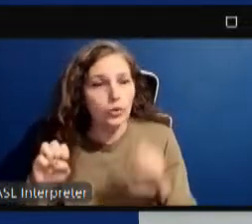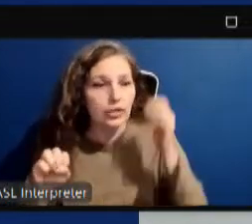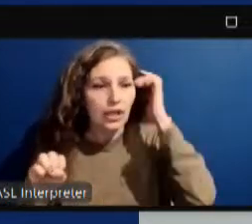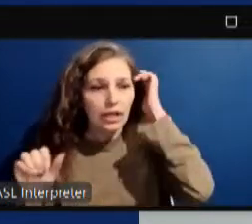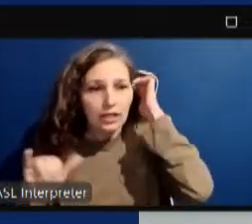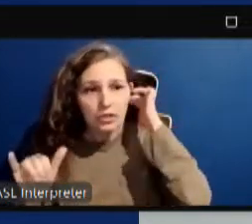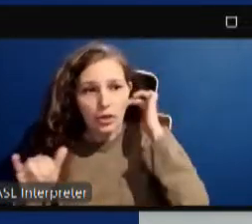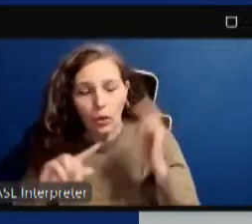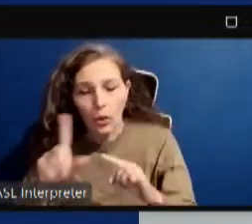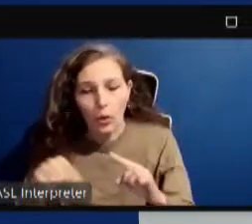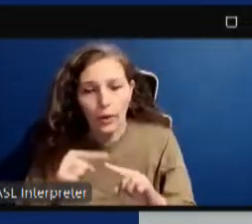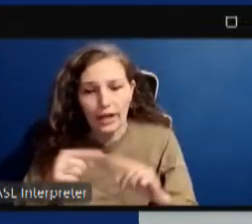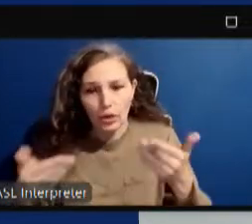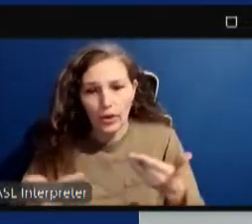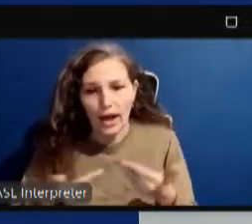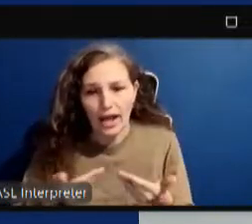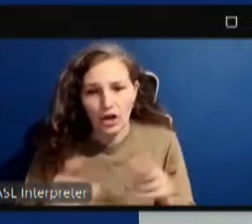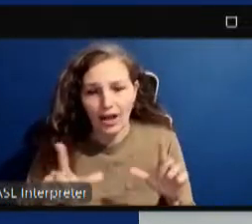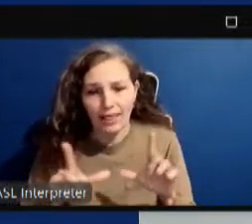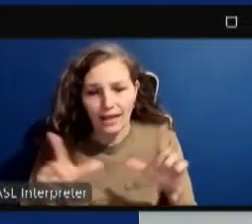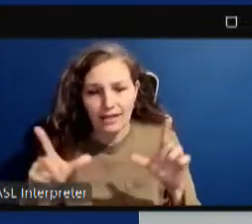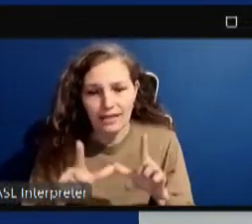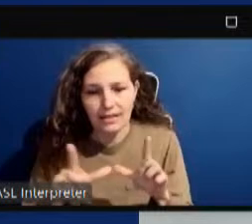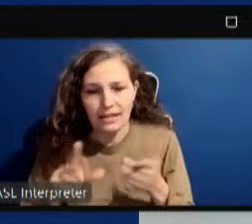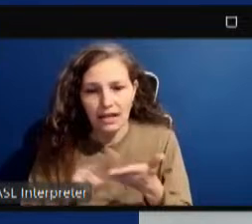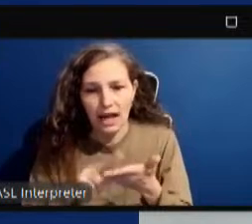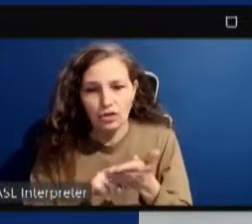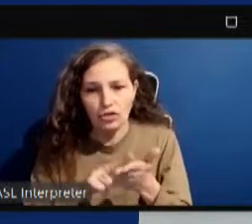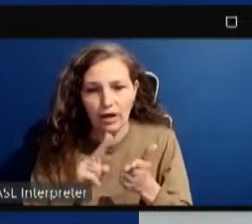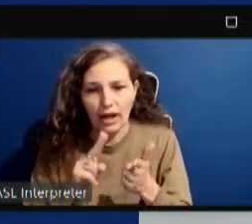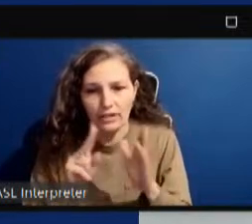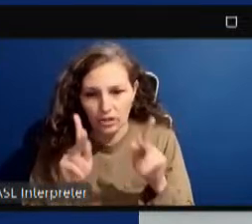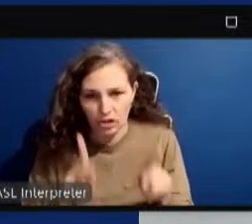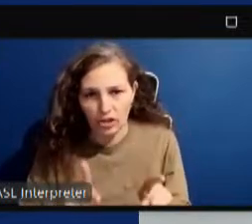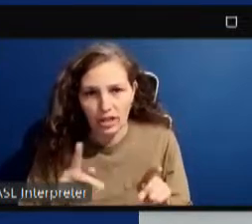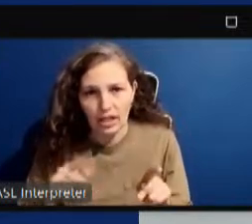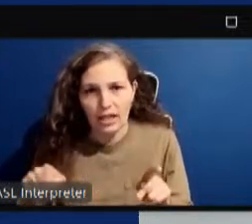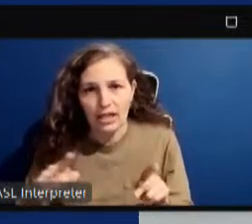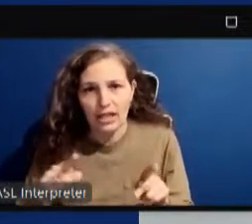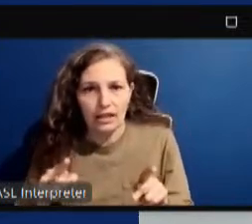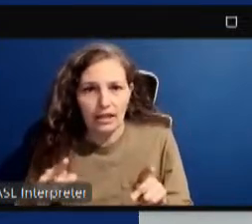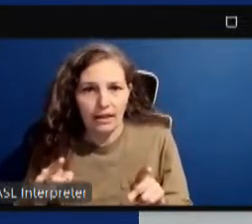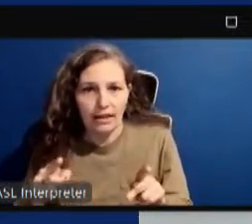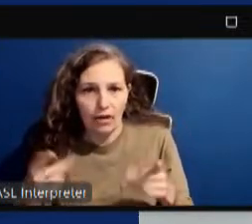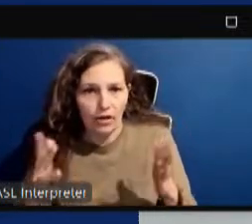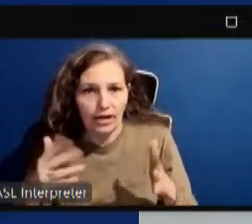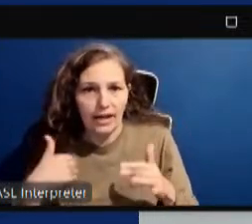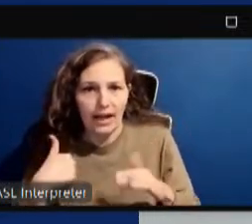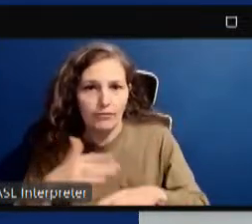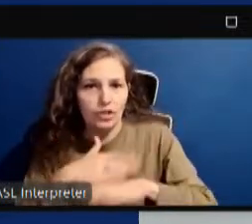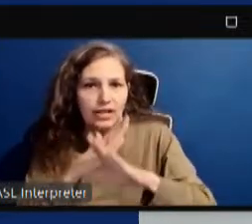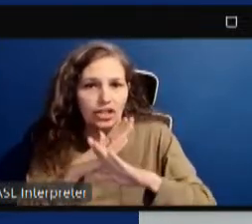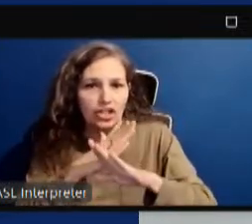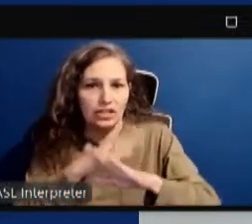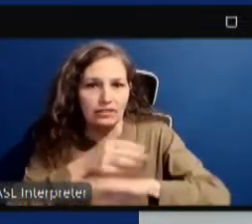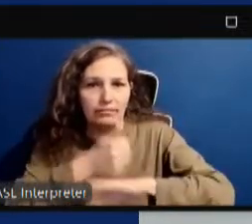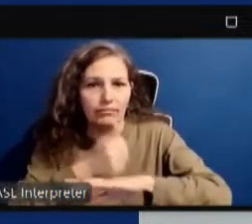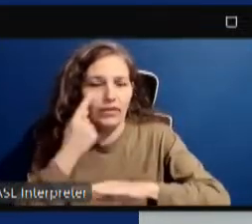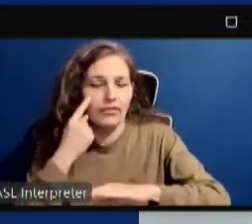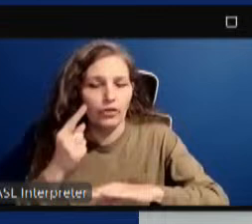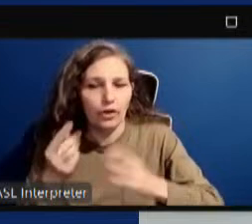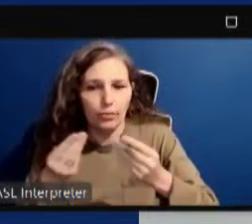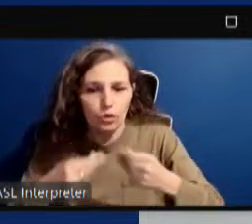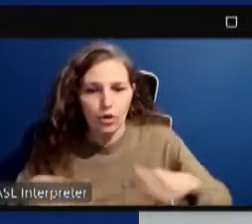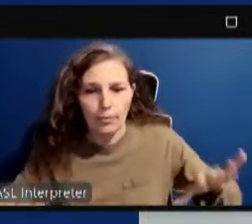when hiring a licensed contractor, there's certain protections in place for property owners. And also there's also